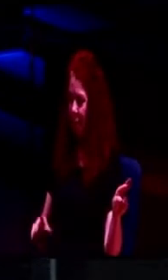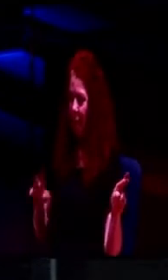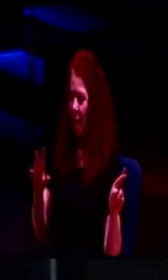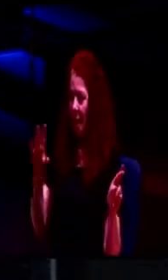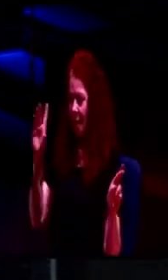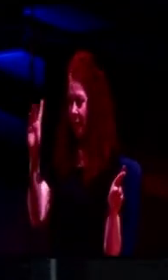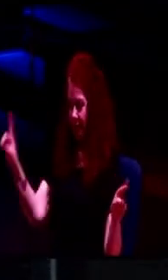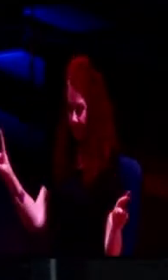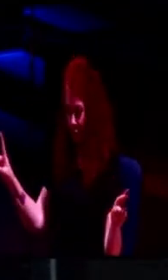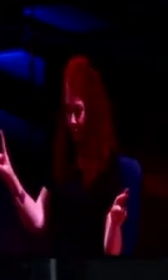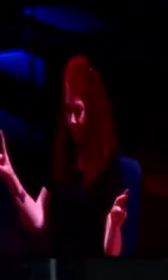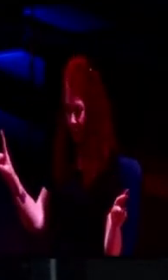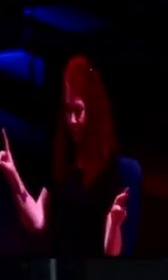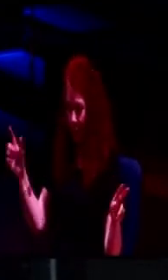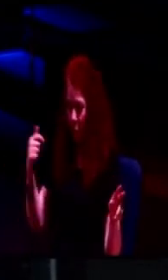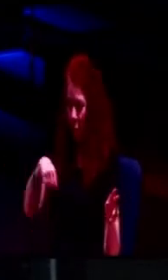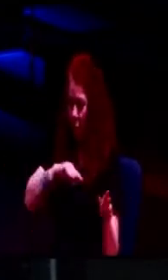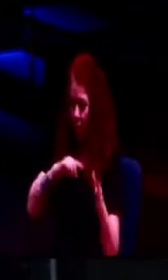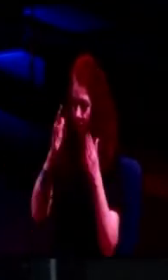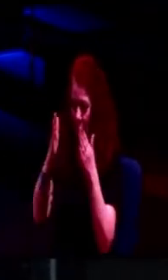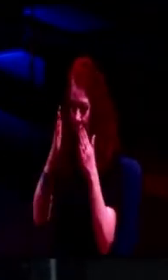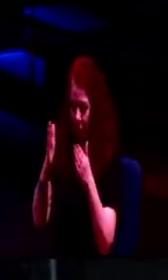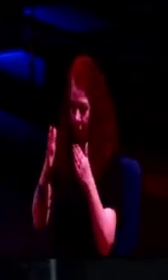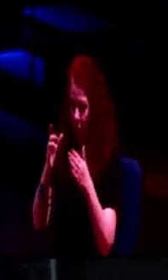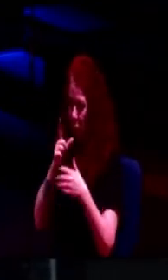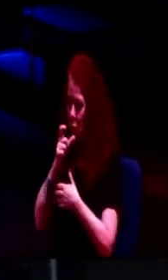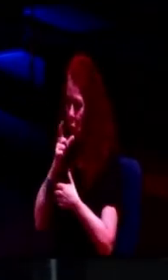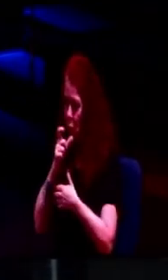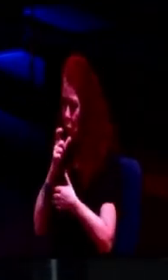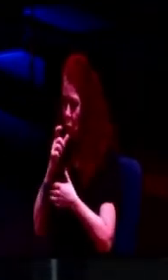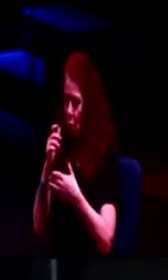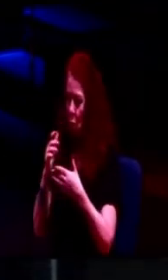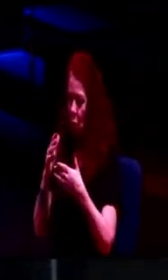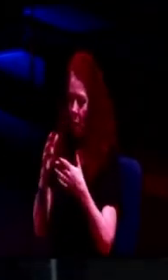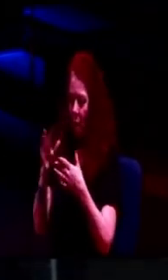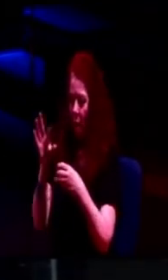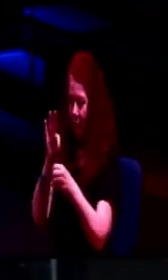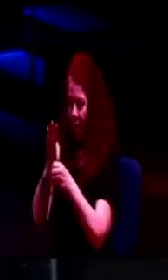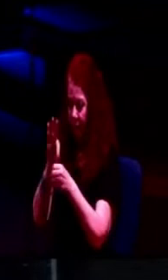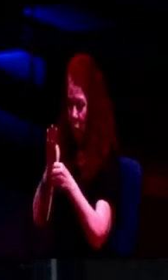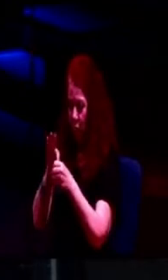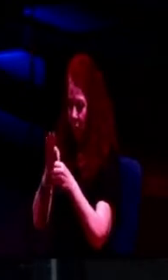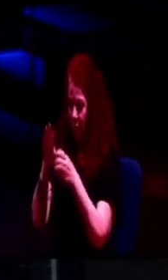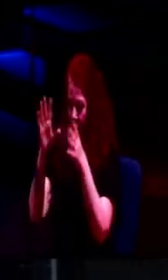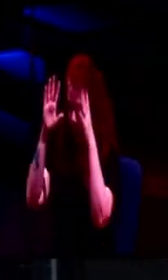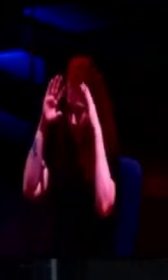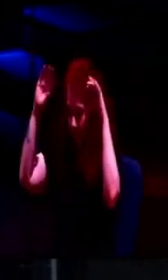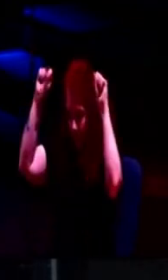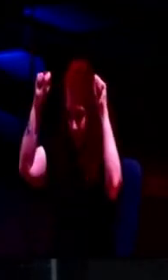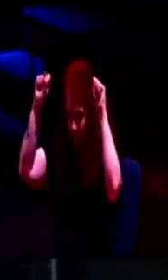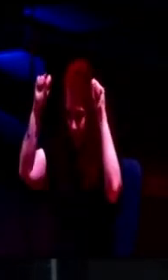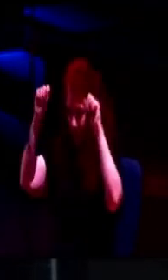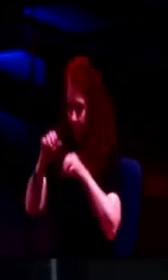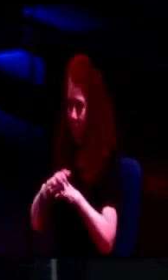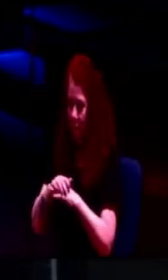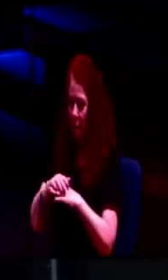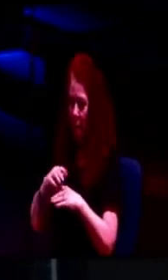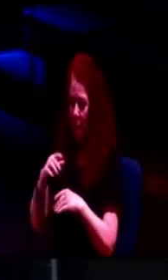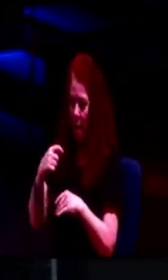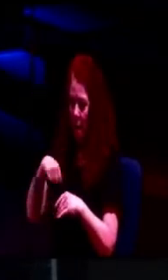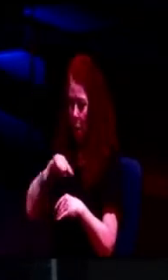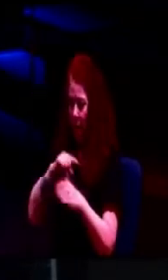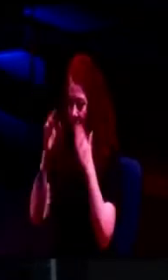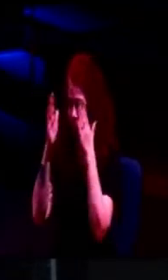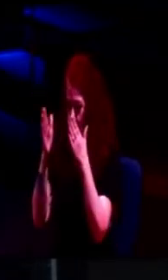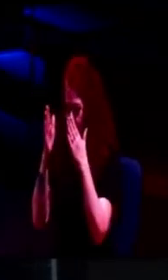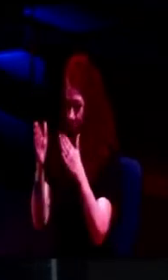We're obsessed with who's the president, who's going to be the president. Our hope is resting on some senator or some Supreme Court ruling or some